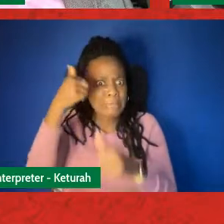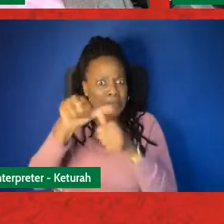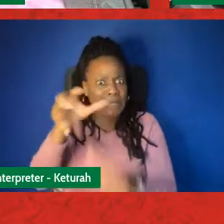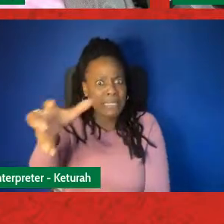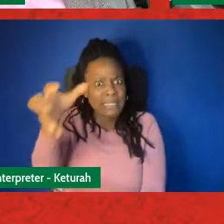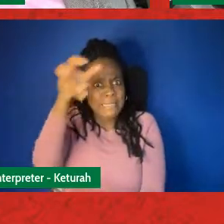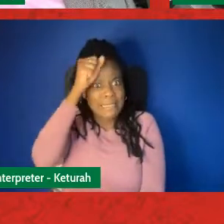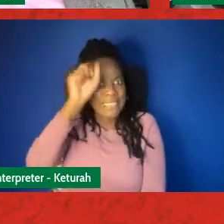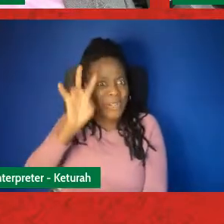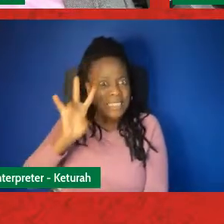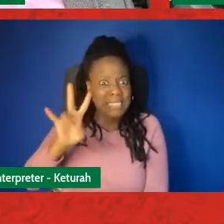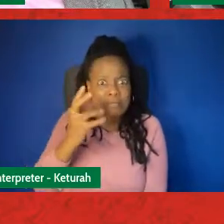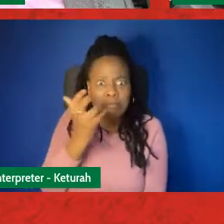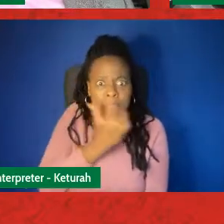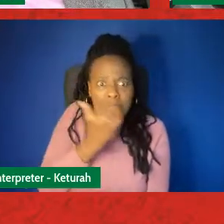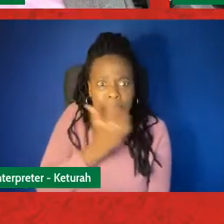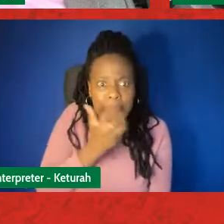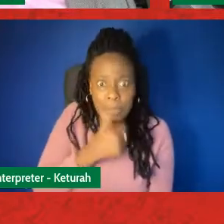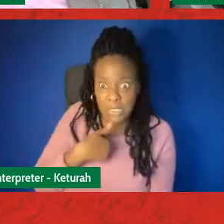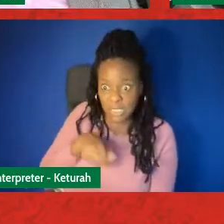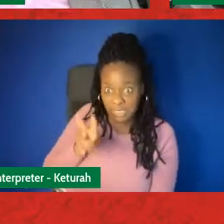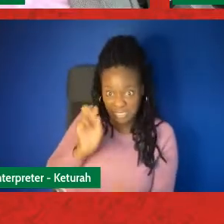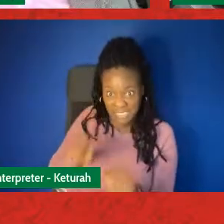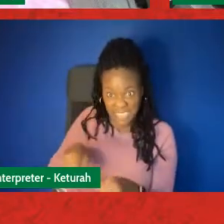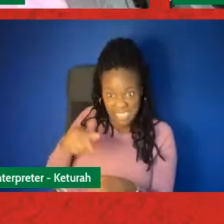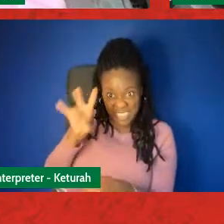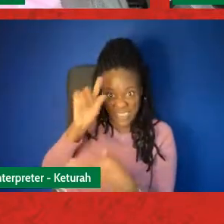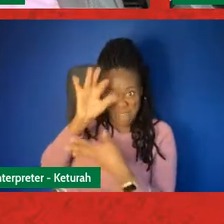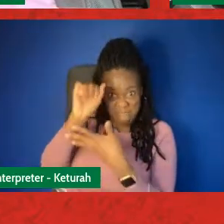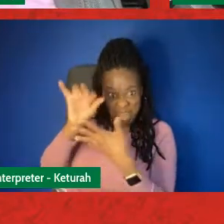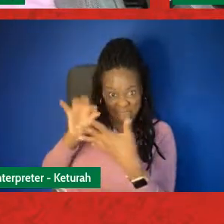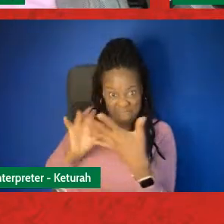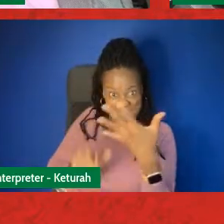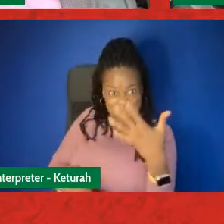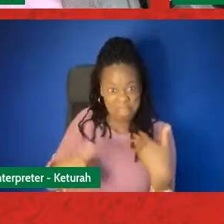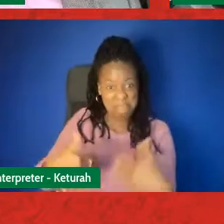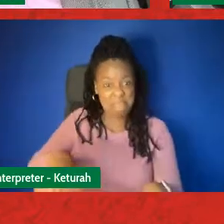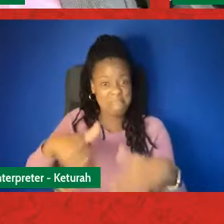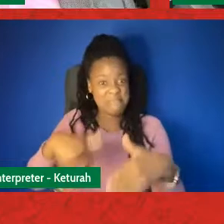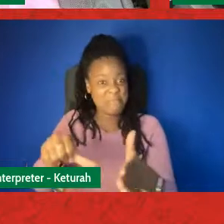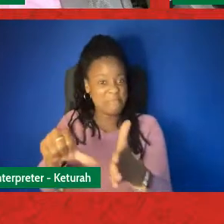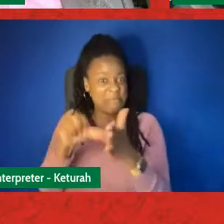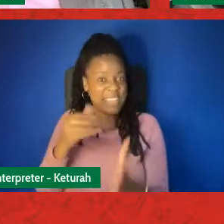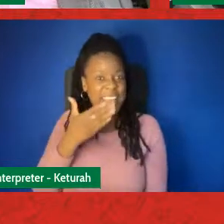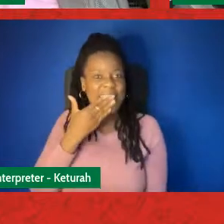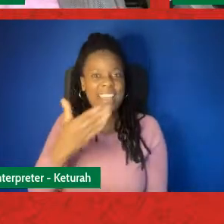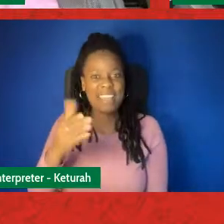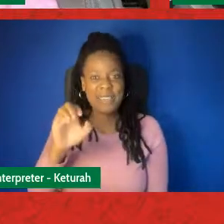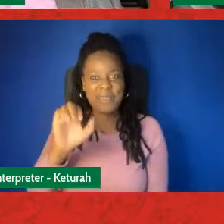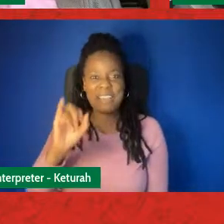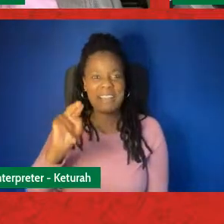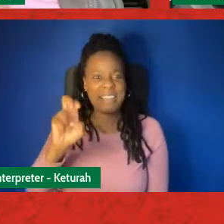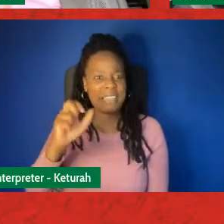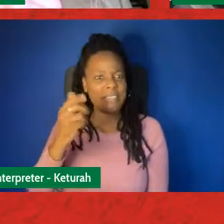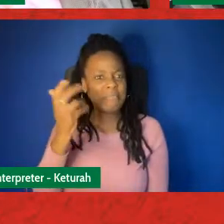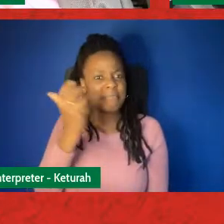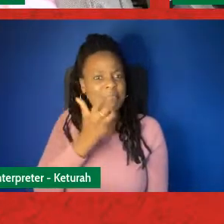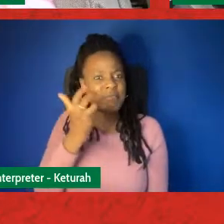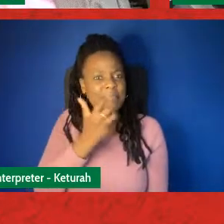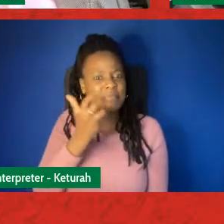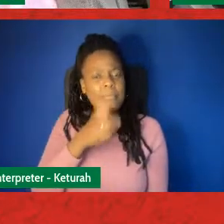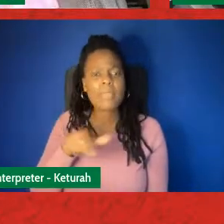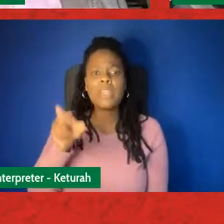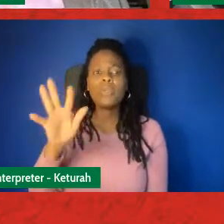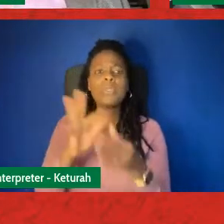going, can she get all those names? I don't know. Let's see if she does. So thank you, Eileen. That's remarkable. Yeah. But the thing, you